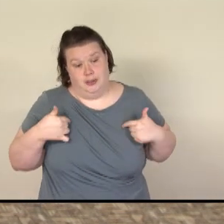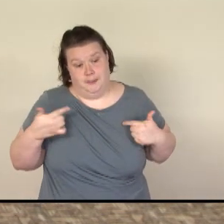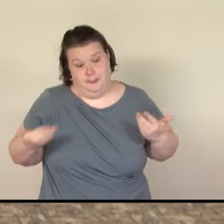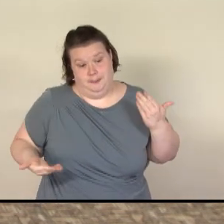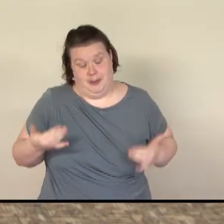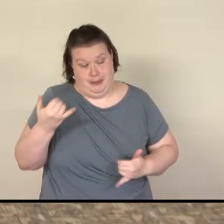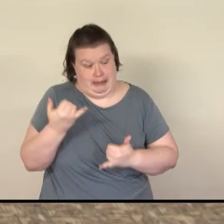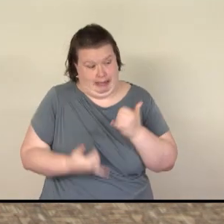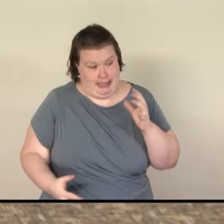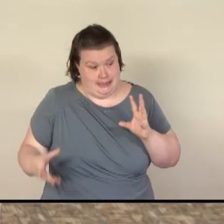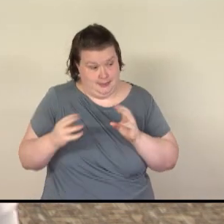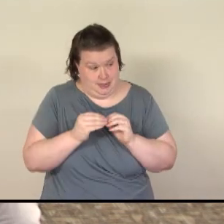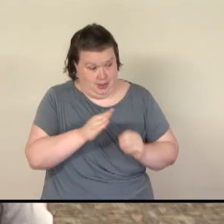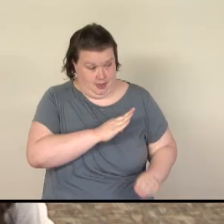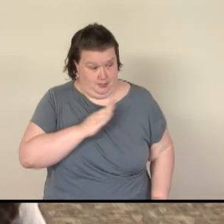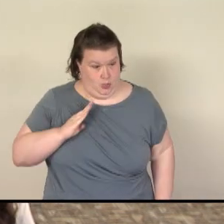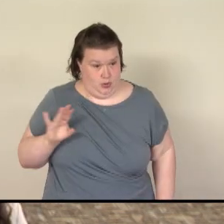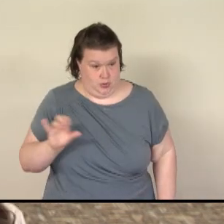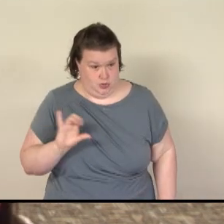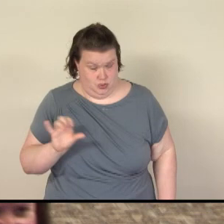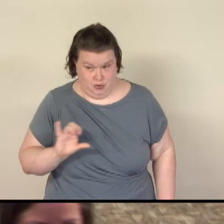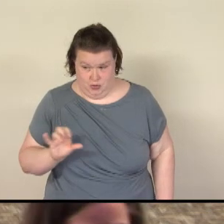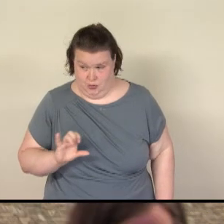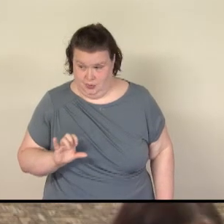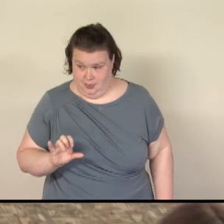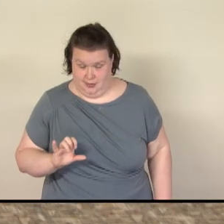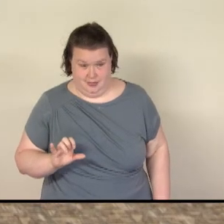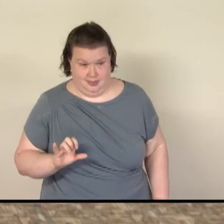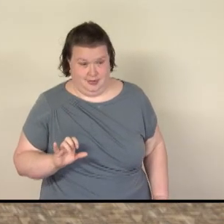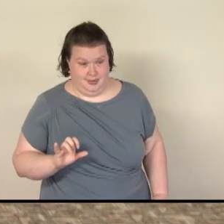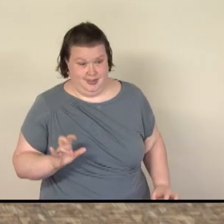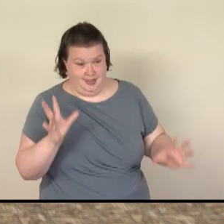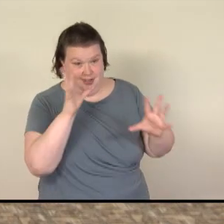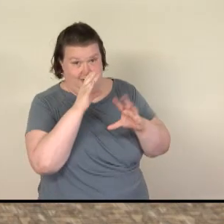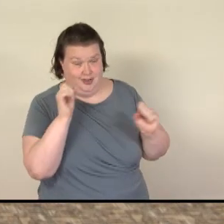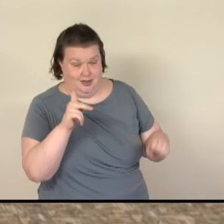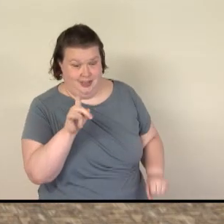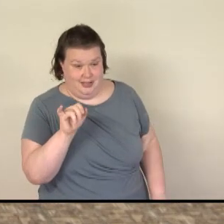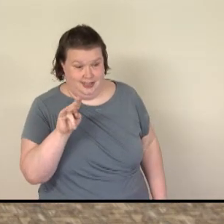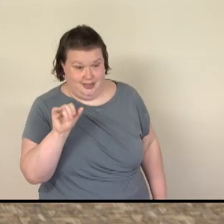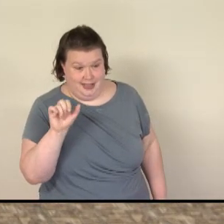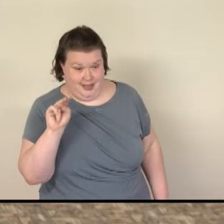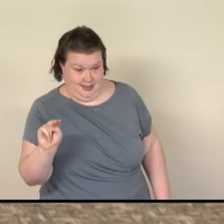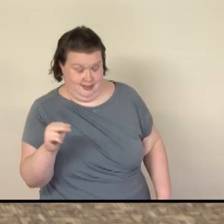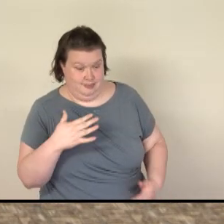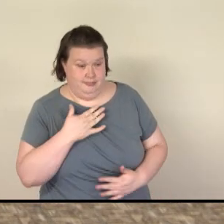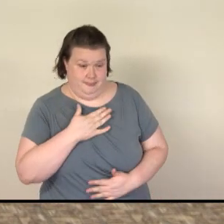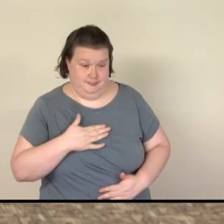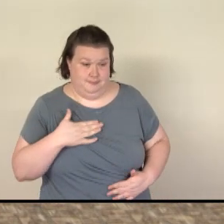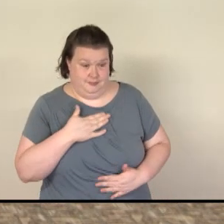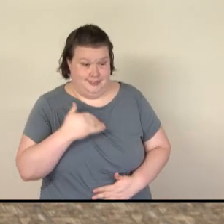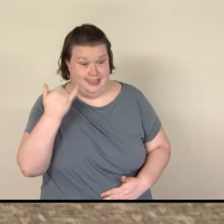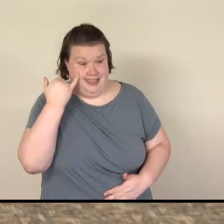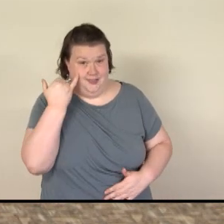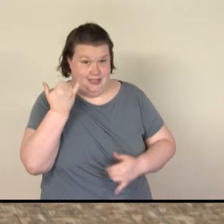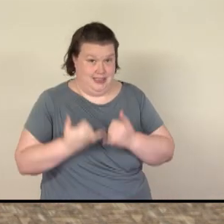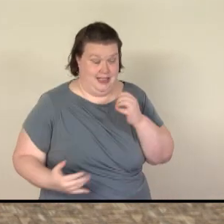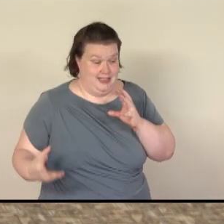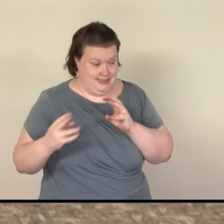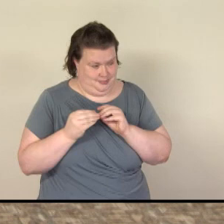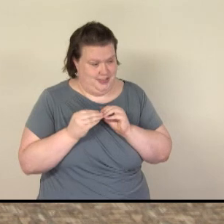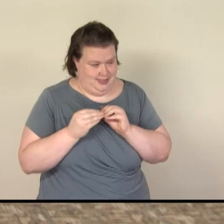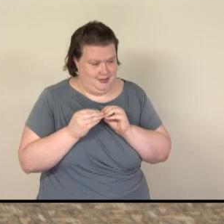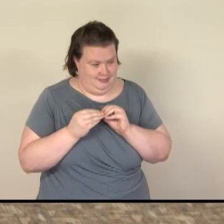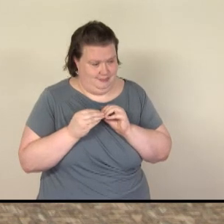On the board too, so I just want to say, Dr. Kincannon, what a pleasure it's been. Should it go that way to work with you and your